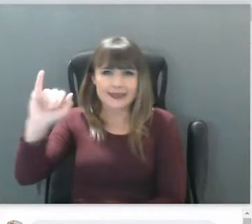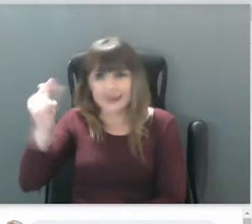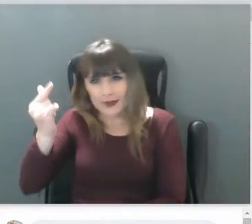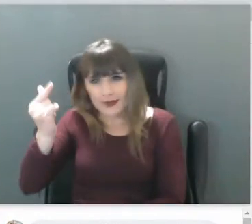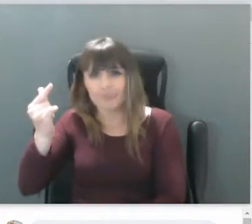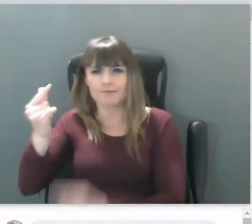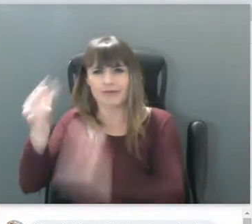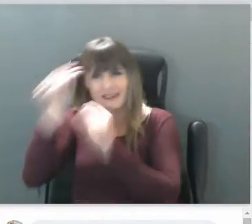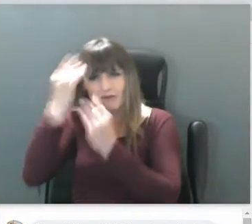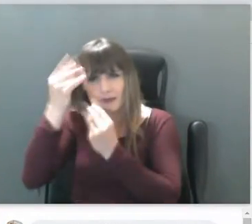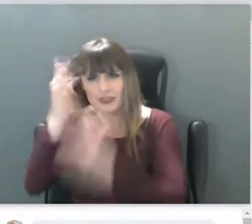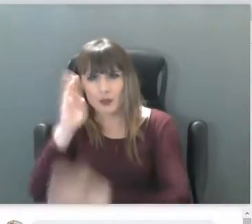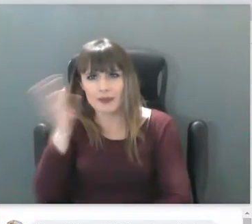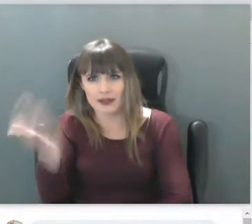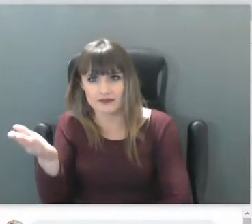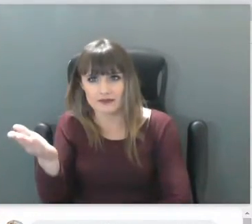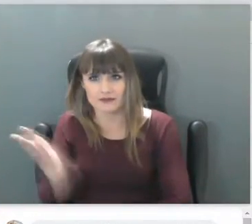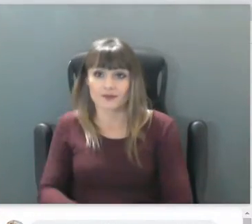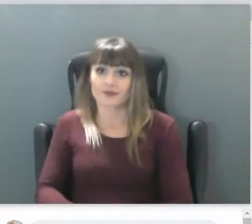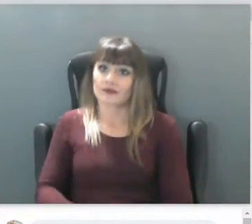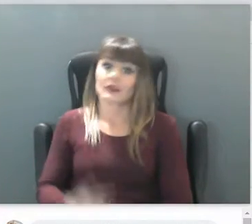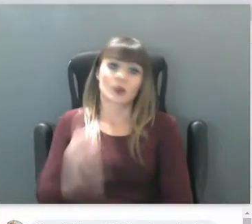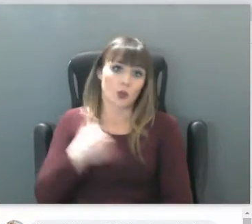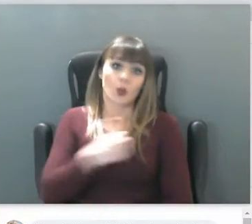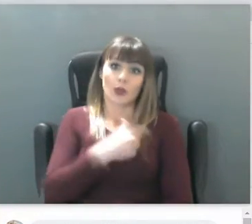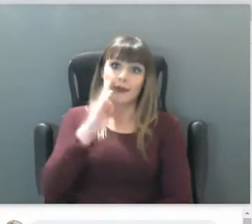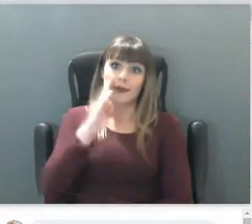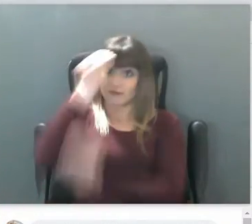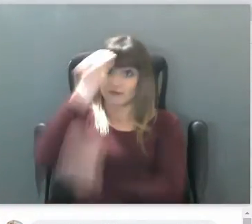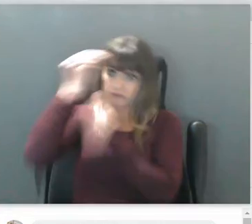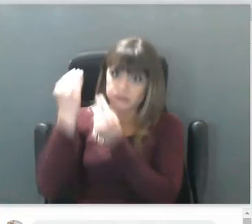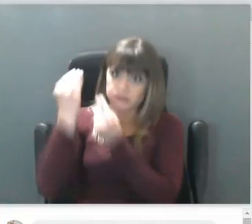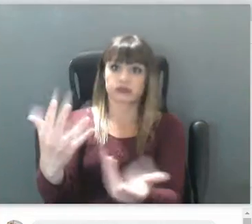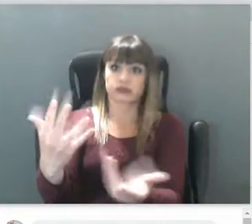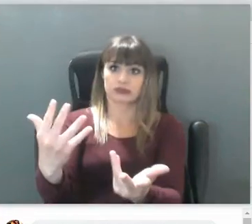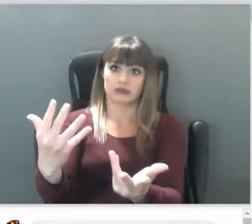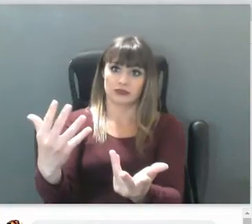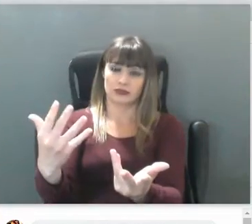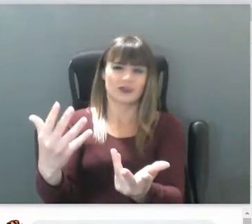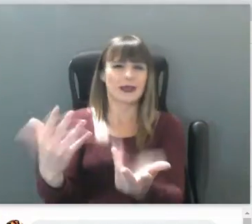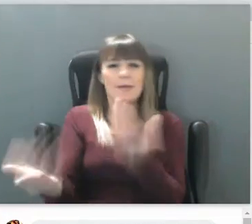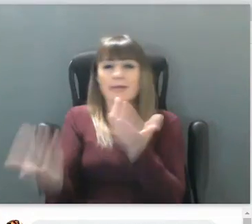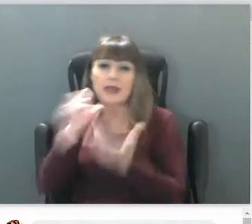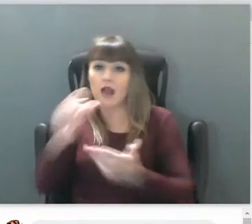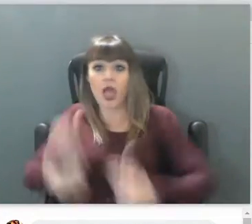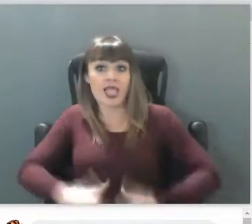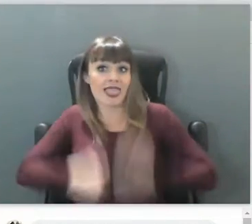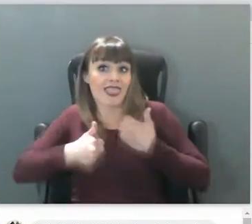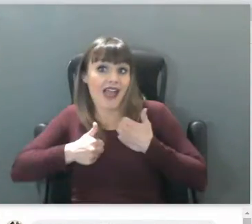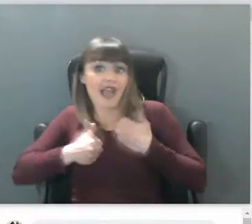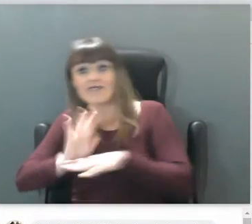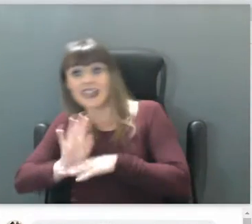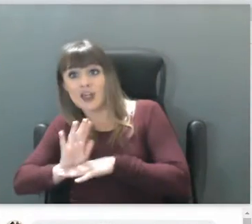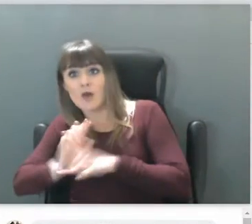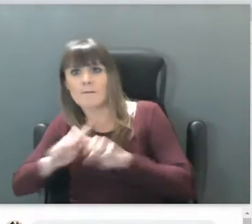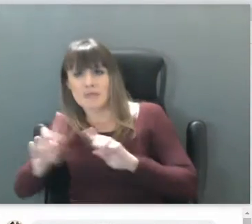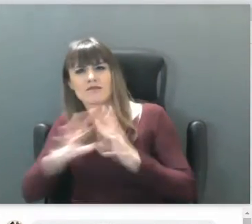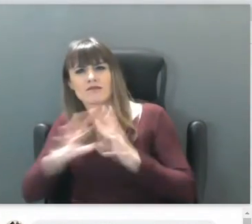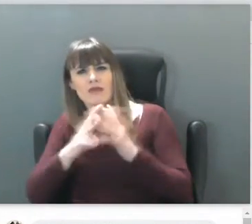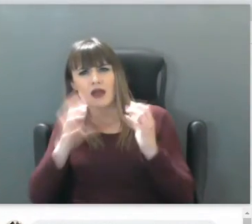of information that's going to be coming your way through social media. Not just, they may not be live, but we post a lot of interesting photos and videos and